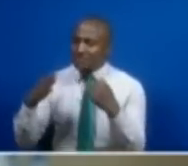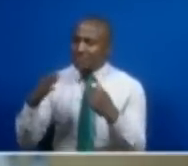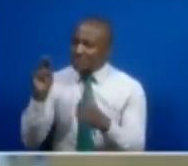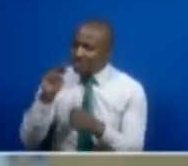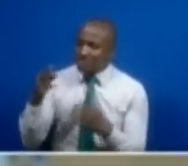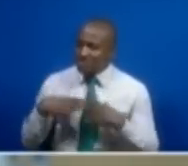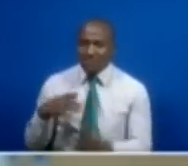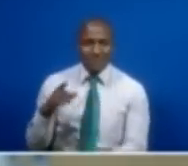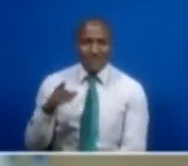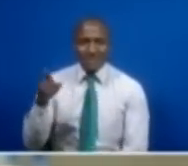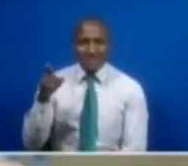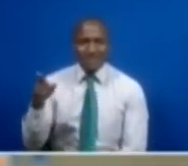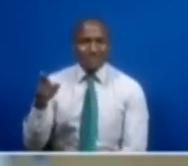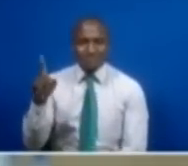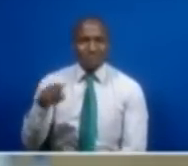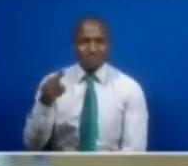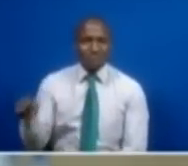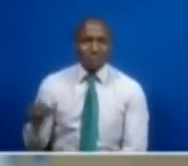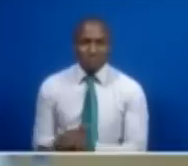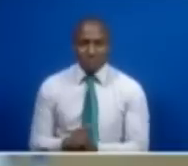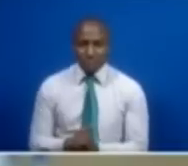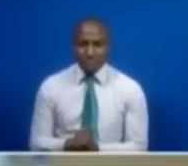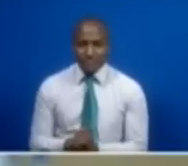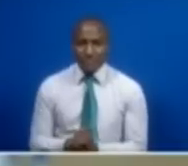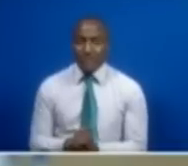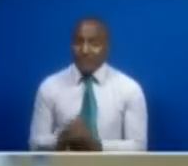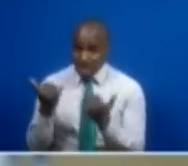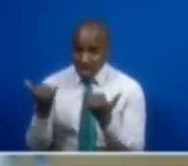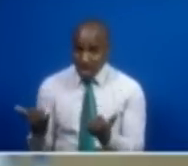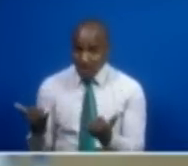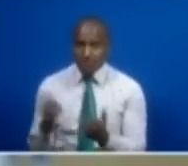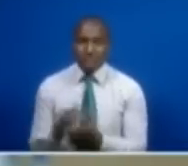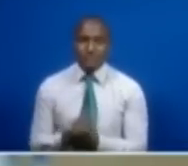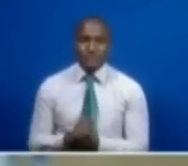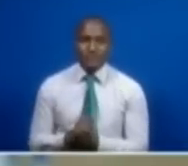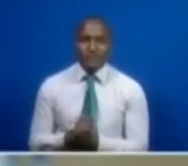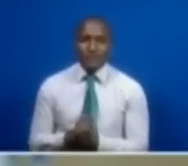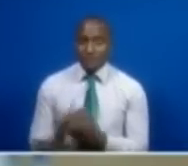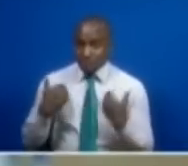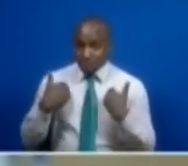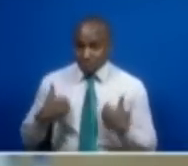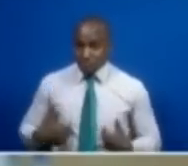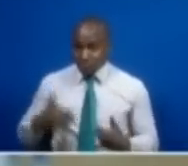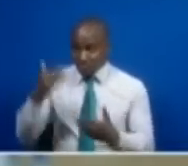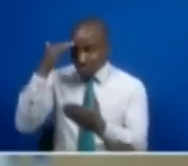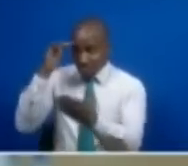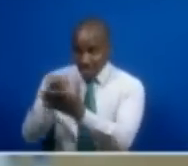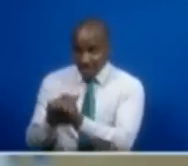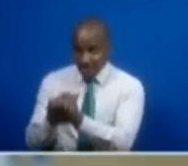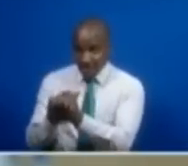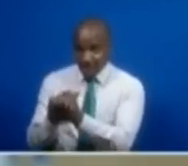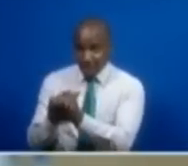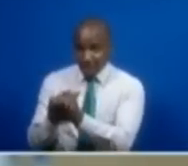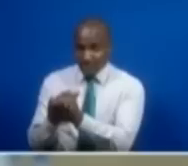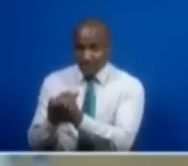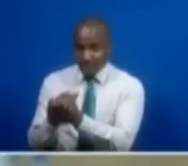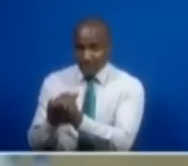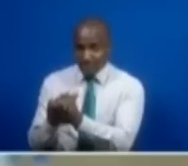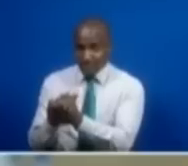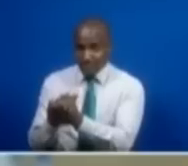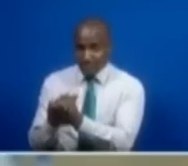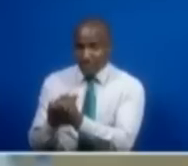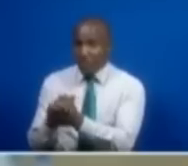just scientifically flawed. Having said that, I personally believe that